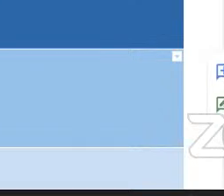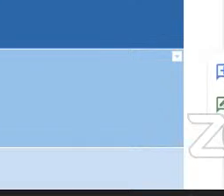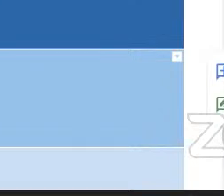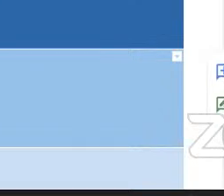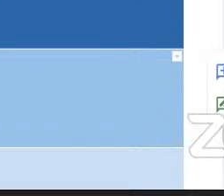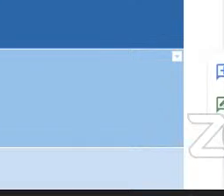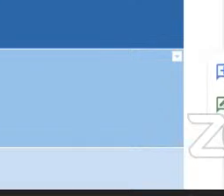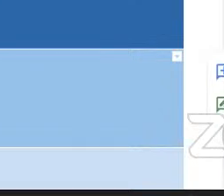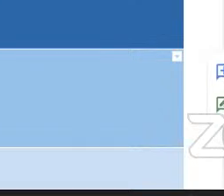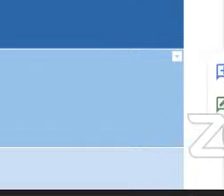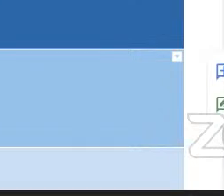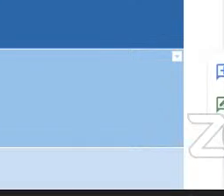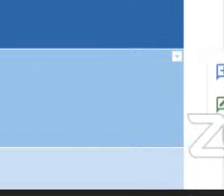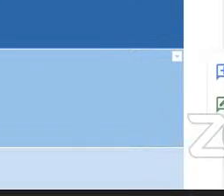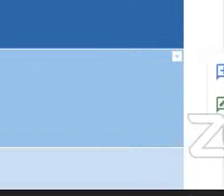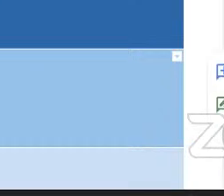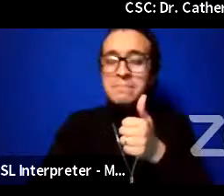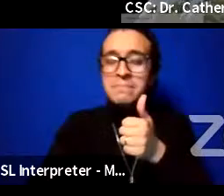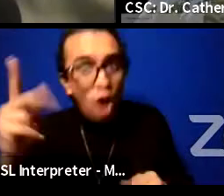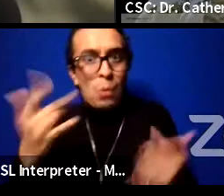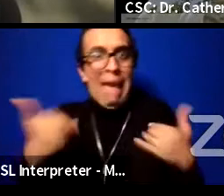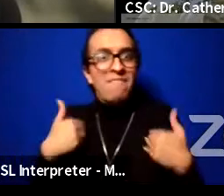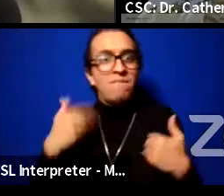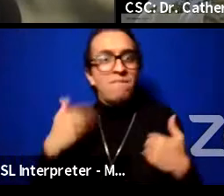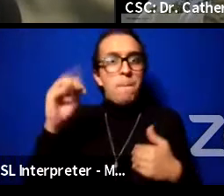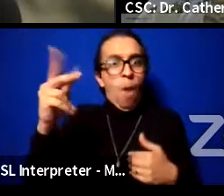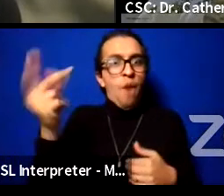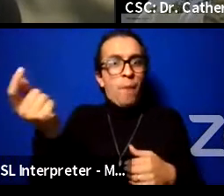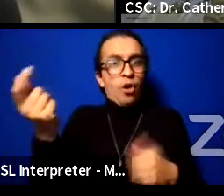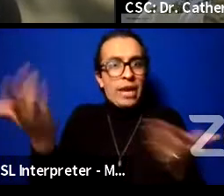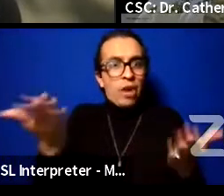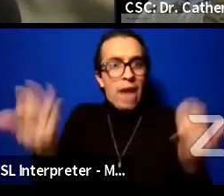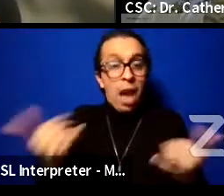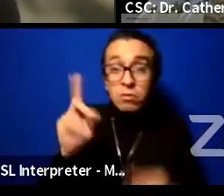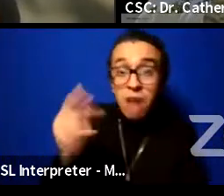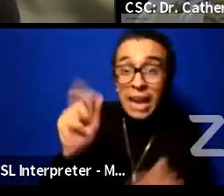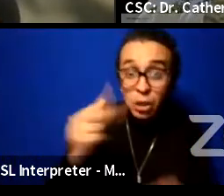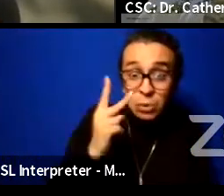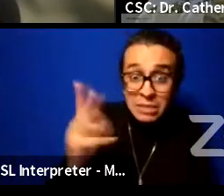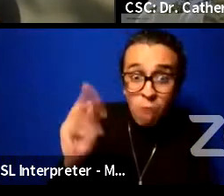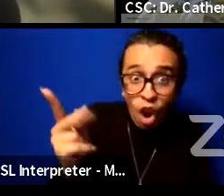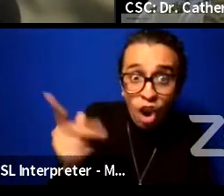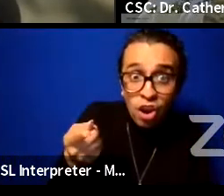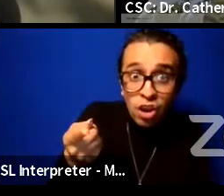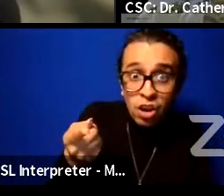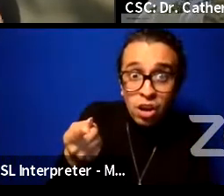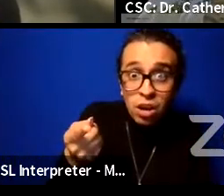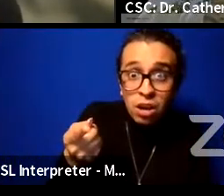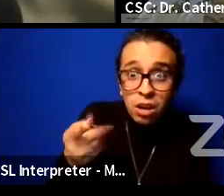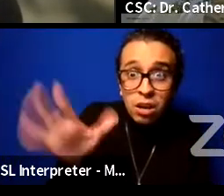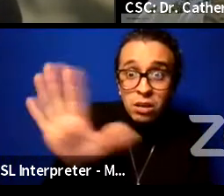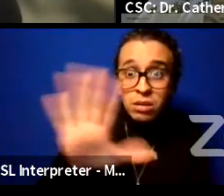for interpretation. We just had Mark join. Douglas, are you able to see Mark?